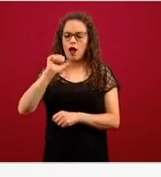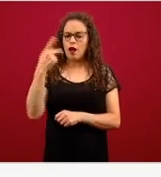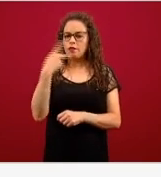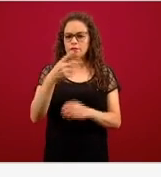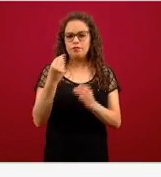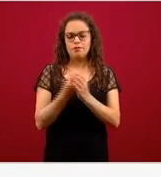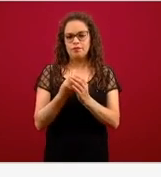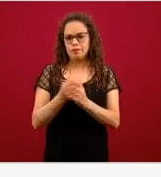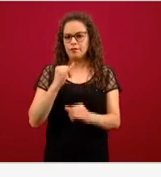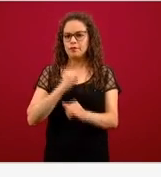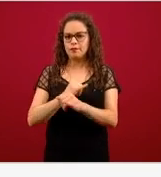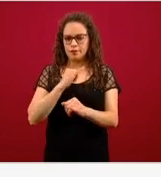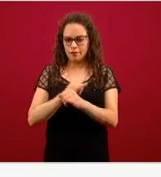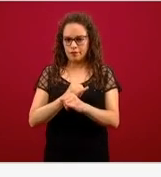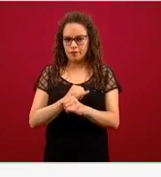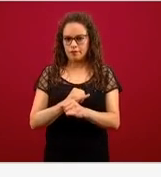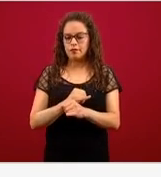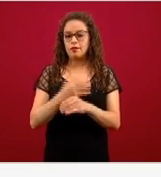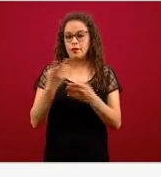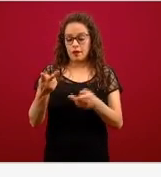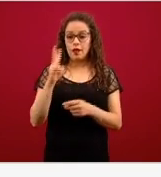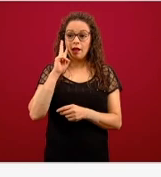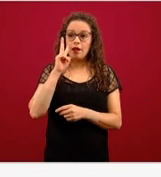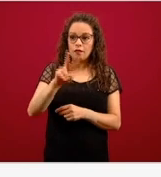Facebook, Twitter, or WhatsApp.